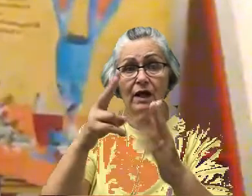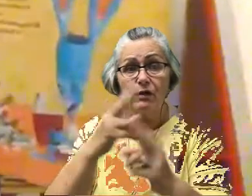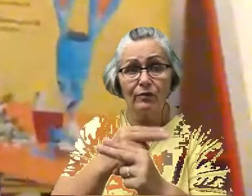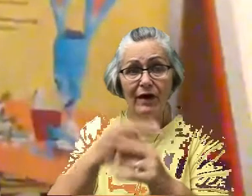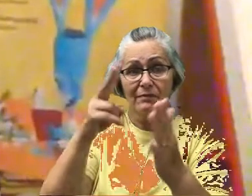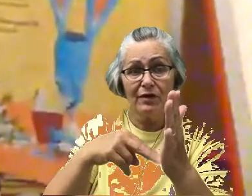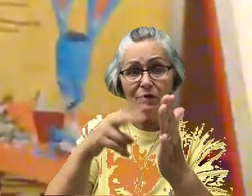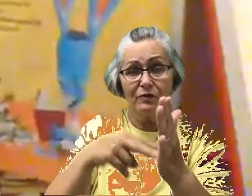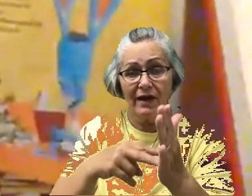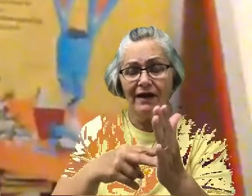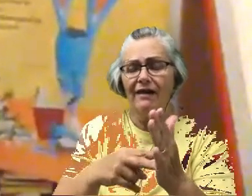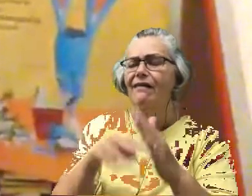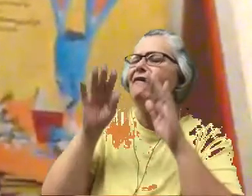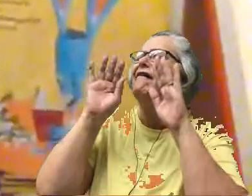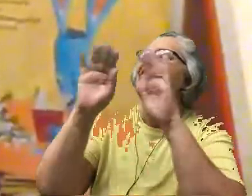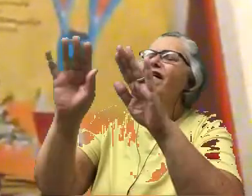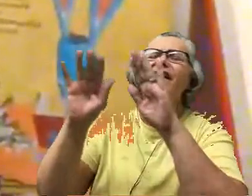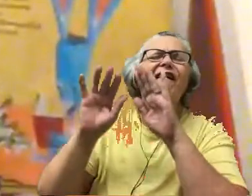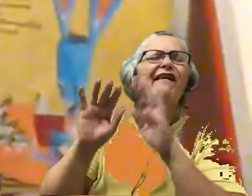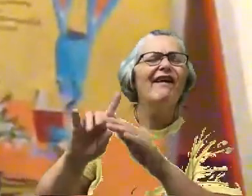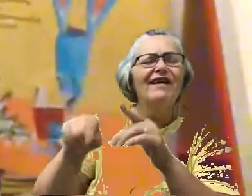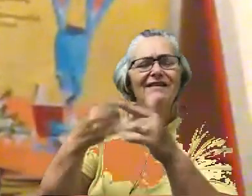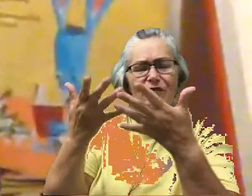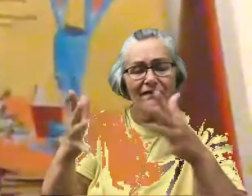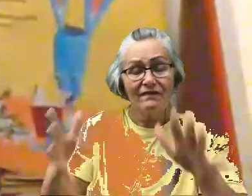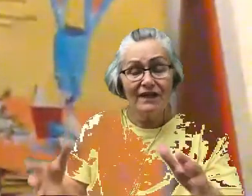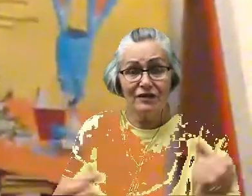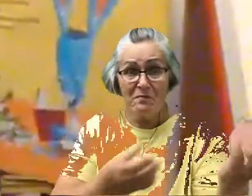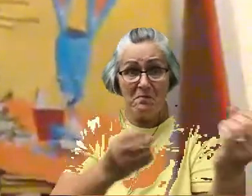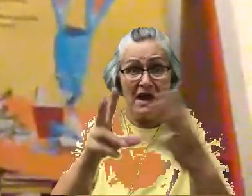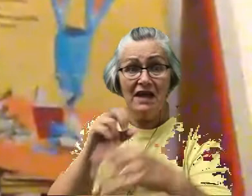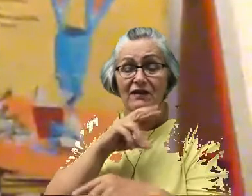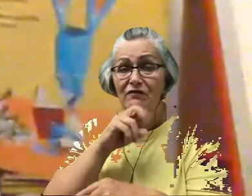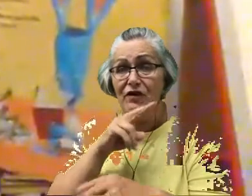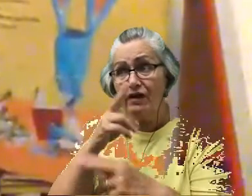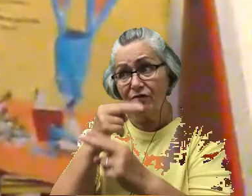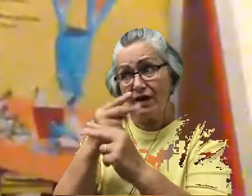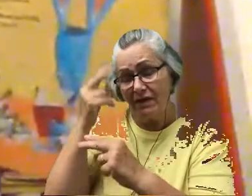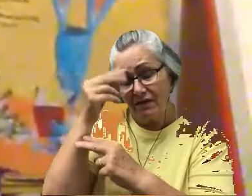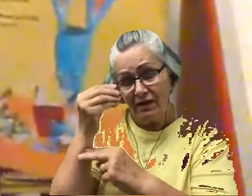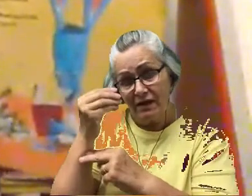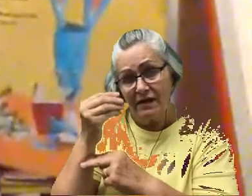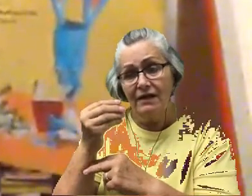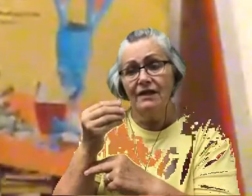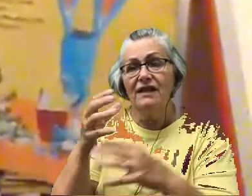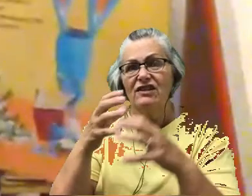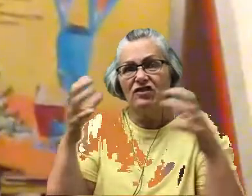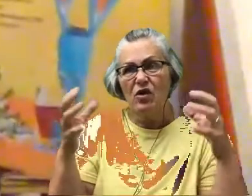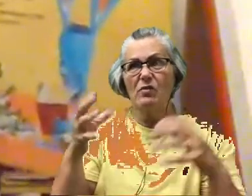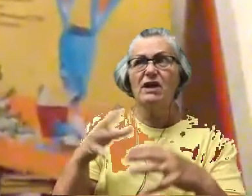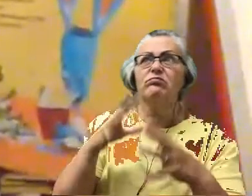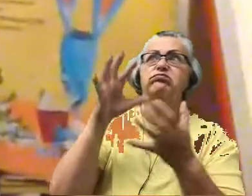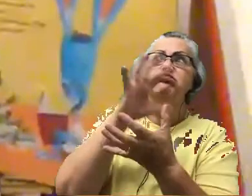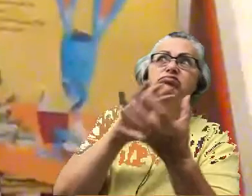done, they cheered when he had finished. So many frogs, Rabbit thought. So much fuss, so